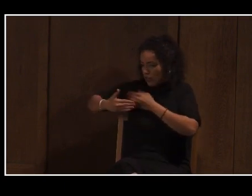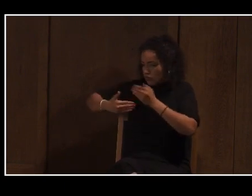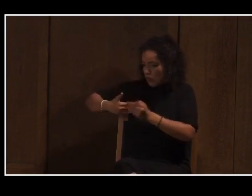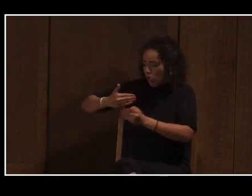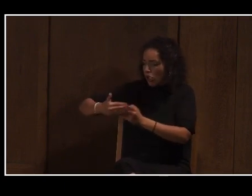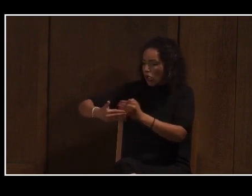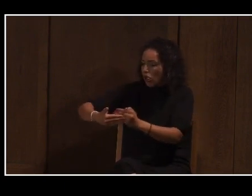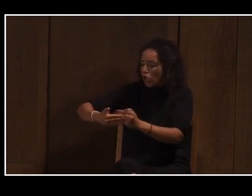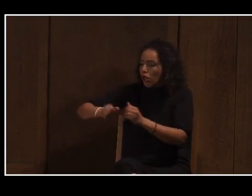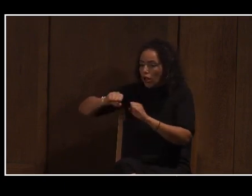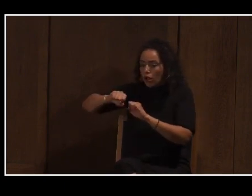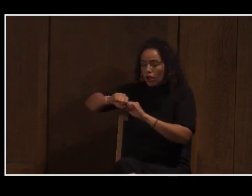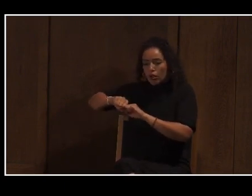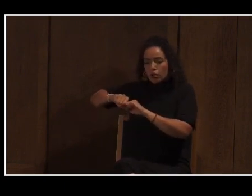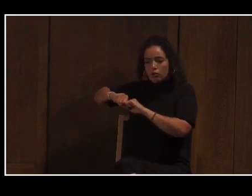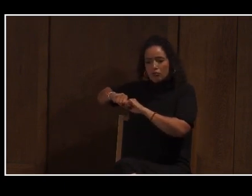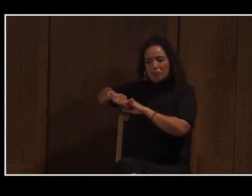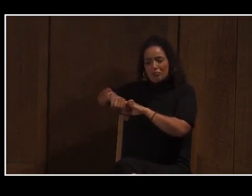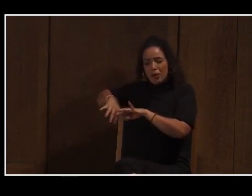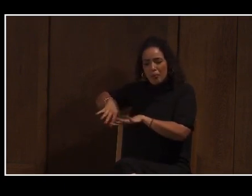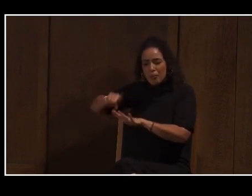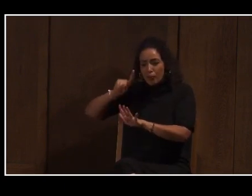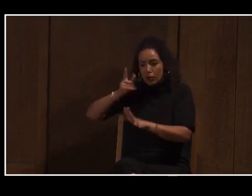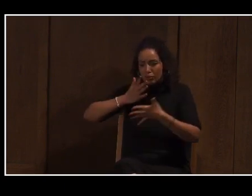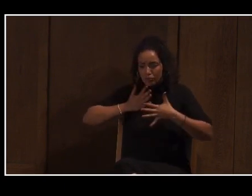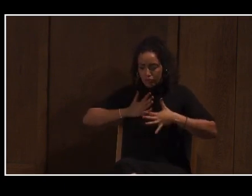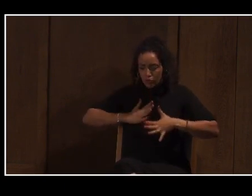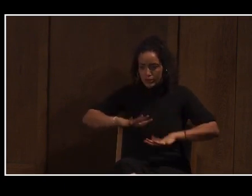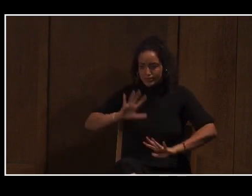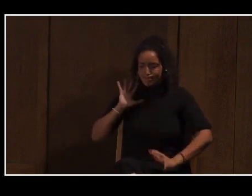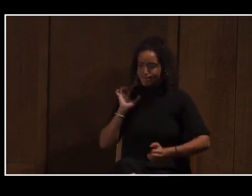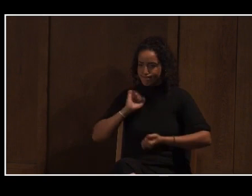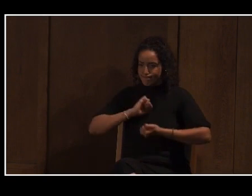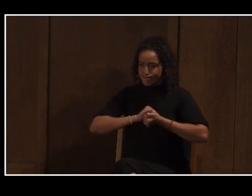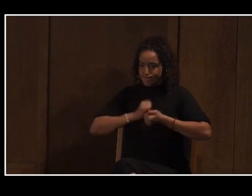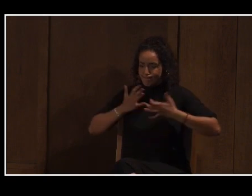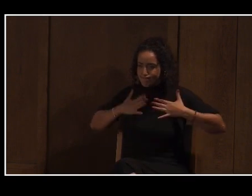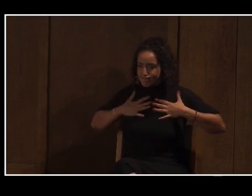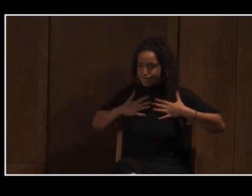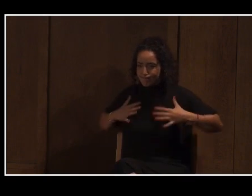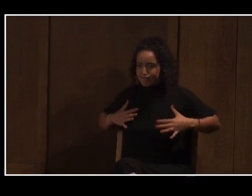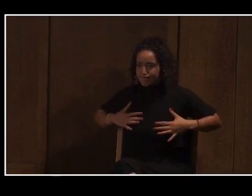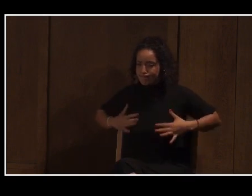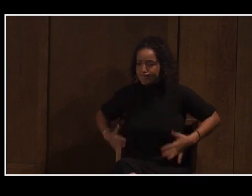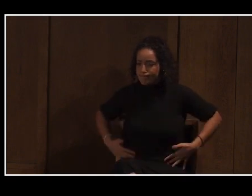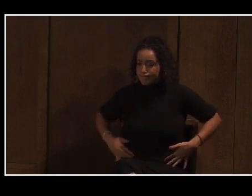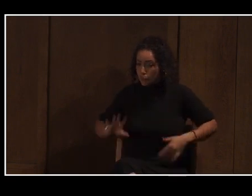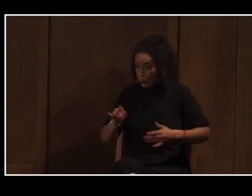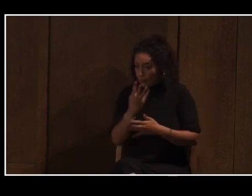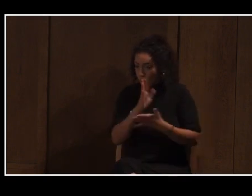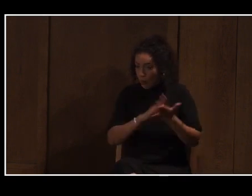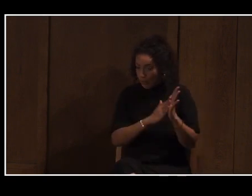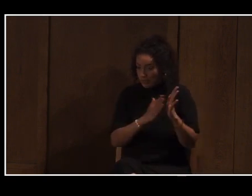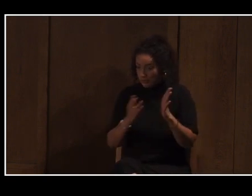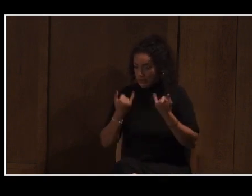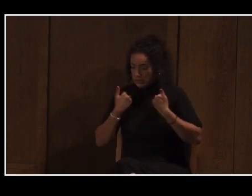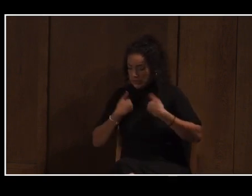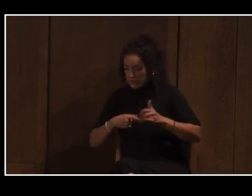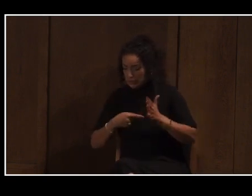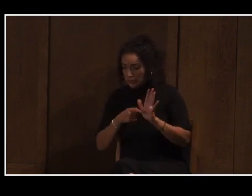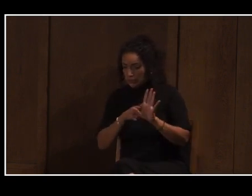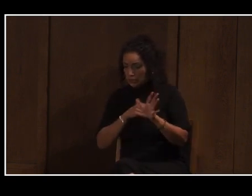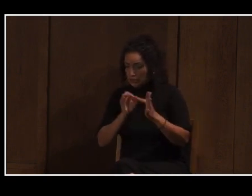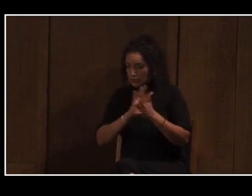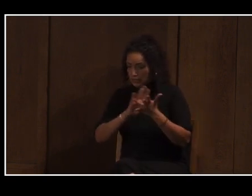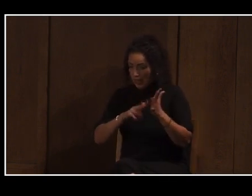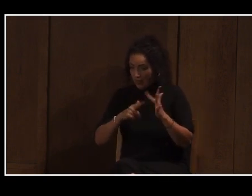initiations, but the body does not forget. So in 4 months' time, I got typhoid, I passed a kidney